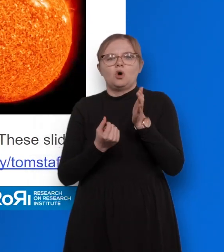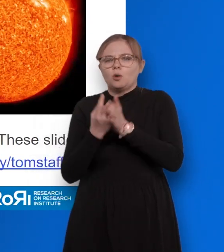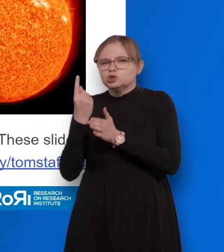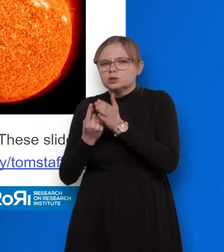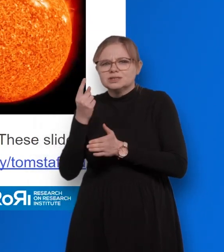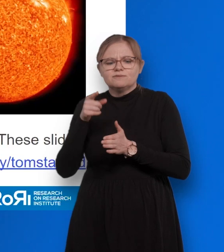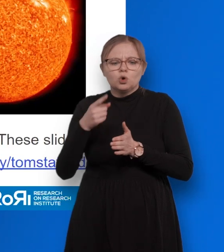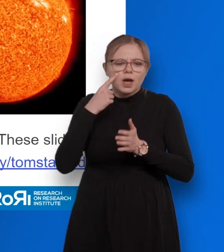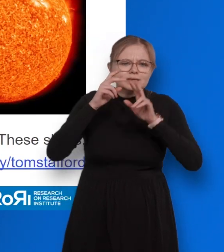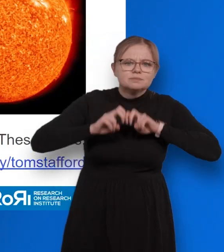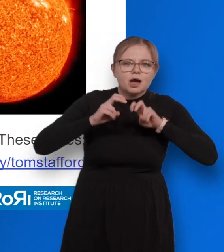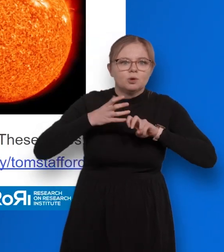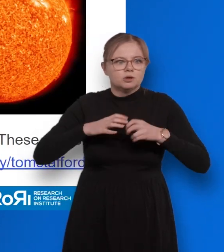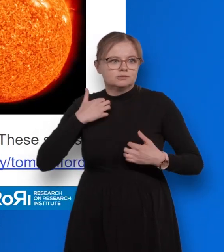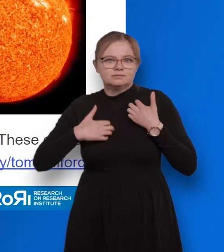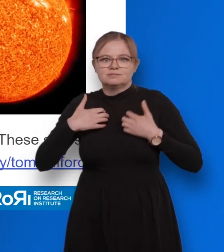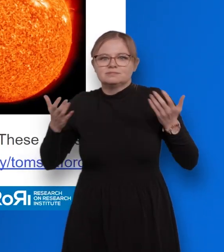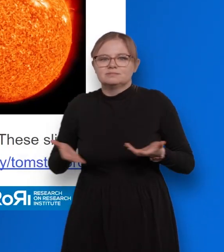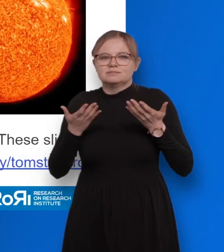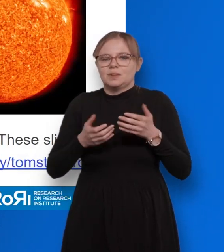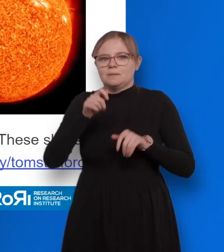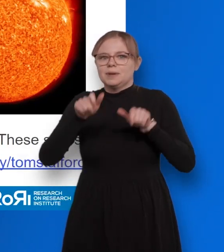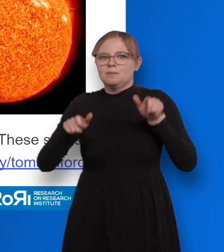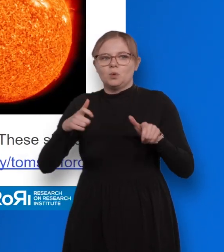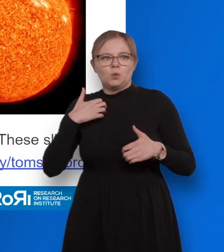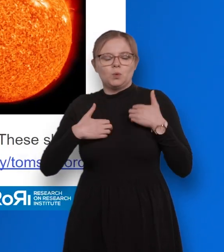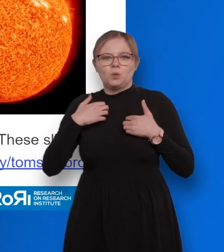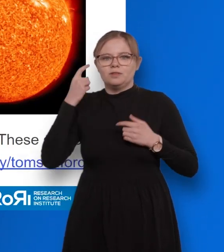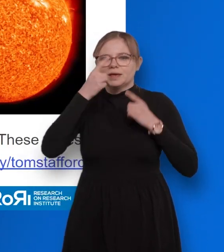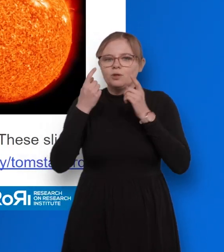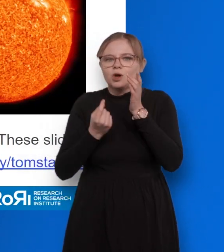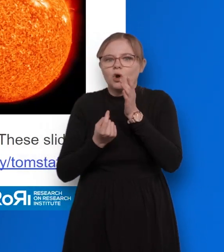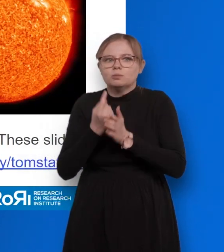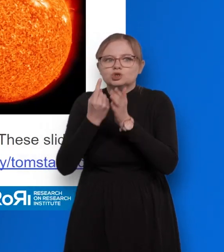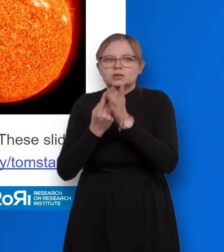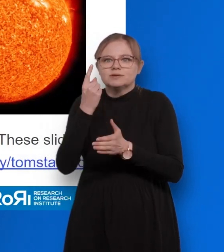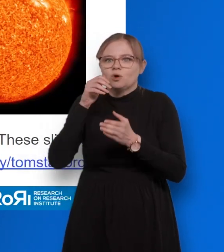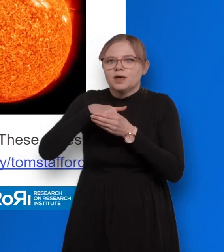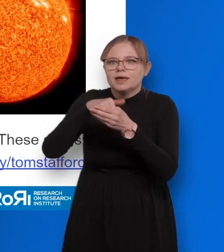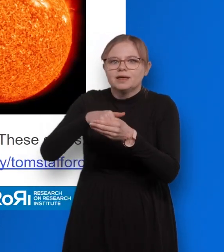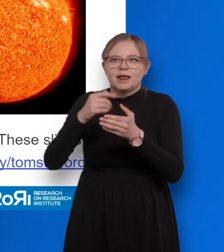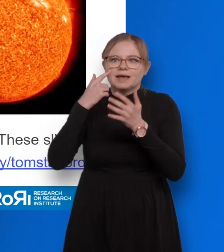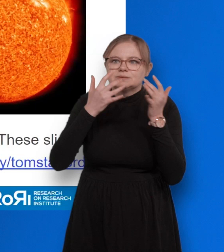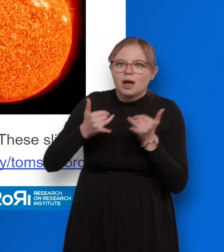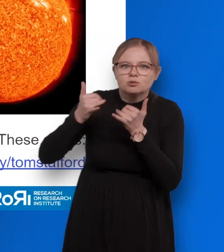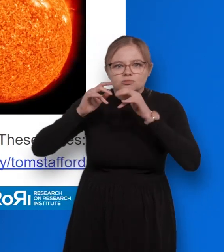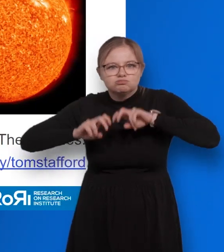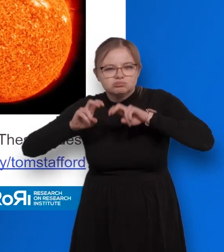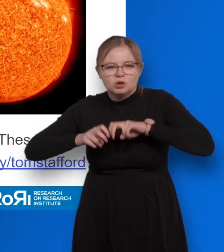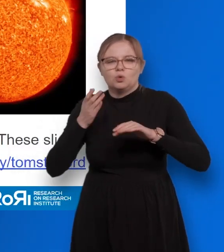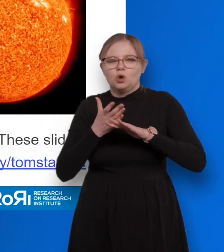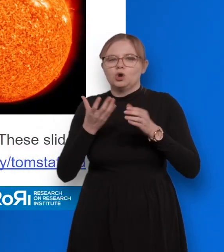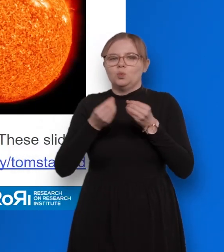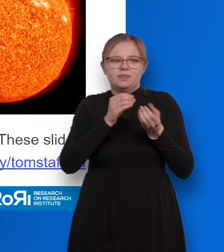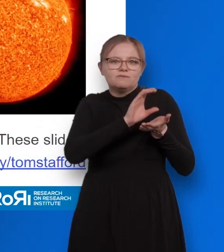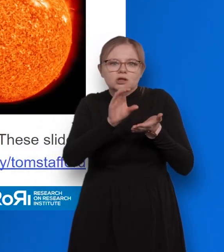for experiments. We want to excite people about the opportunities for doing experiments. We want to work with funders